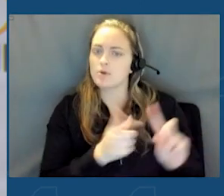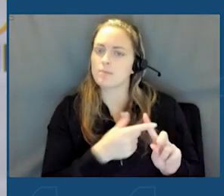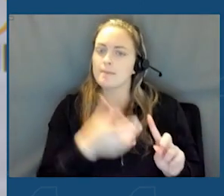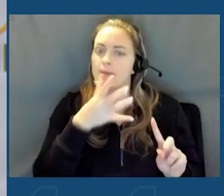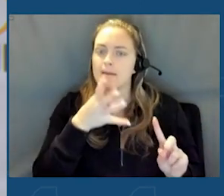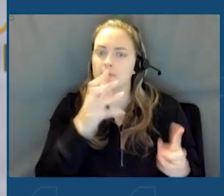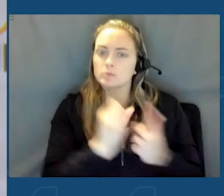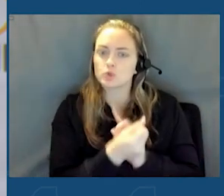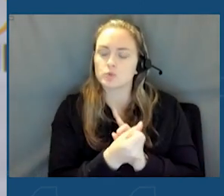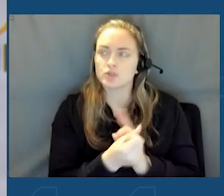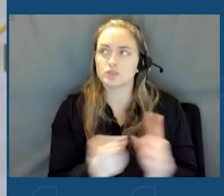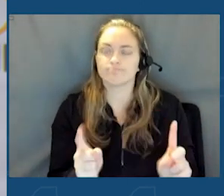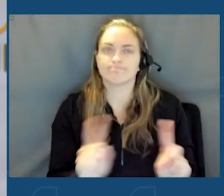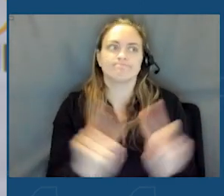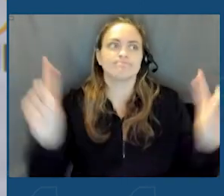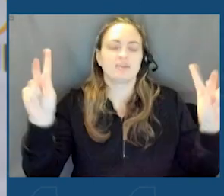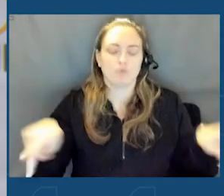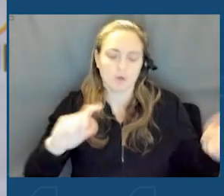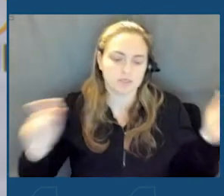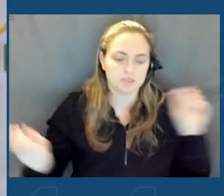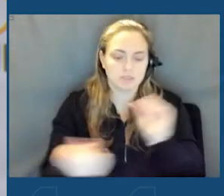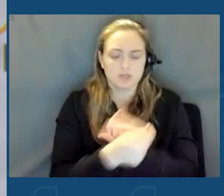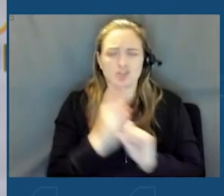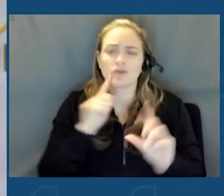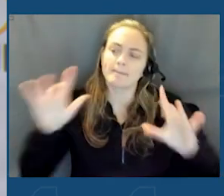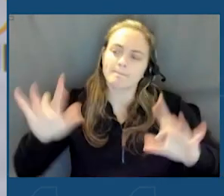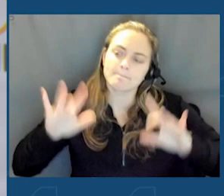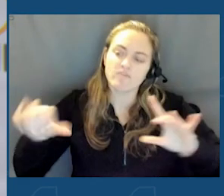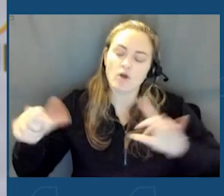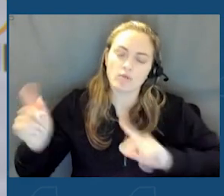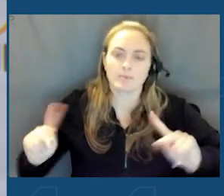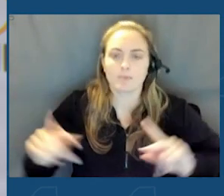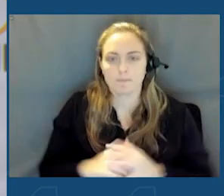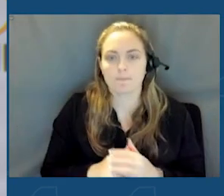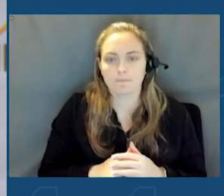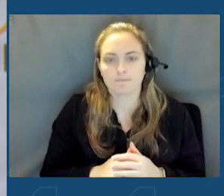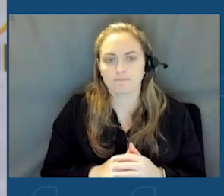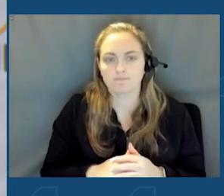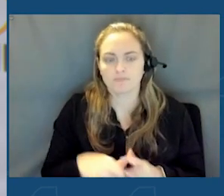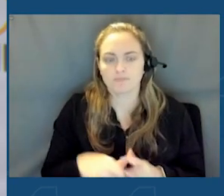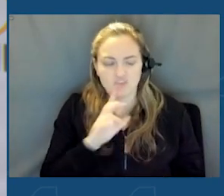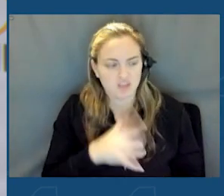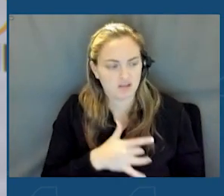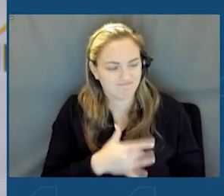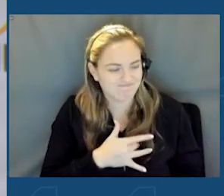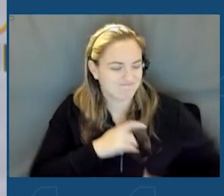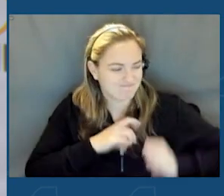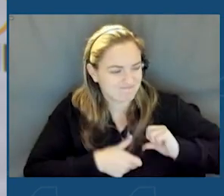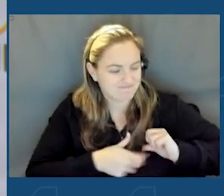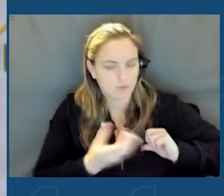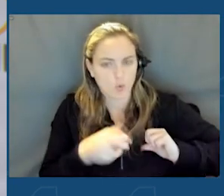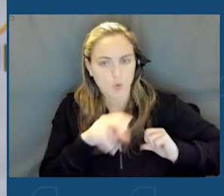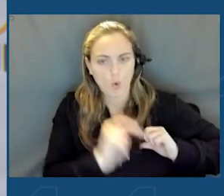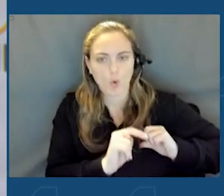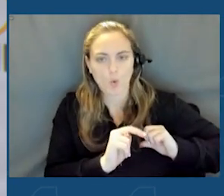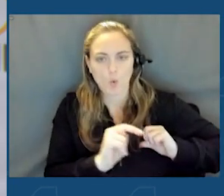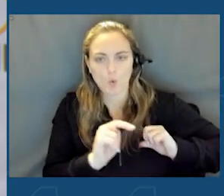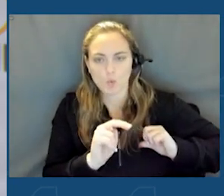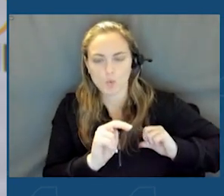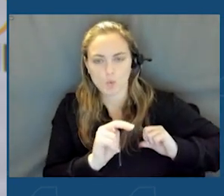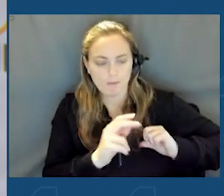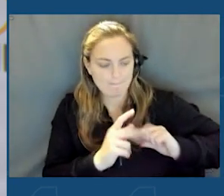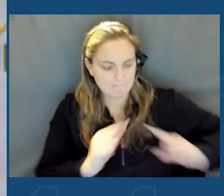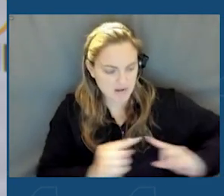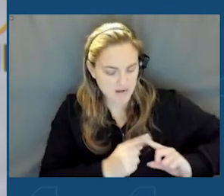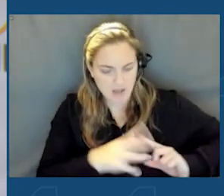different person. There was no person more empathetic and deeply felt the pain of others than my own mother. She decided when I